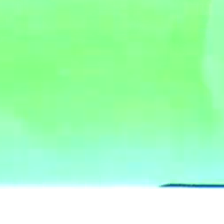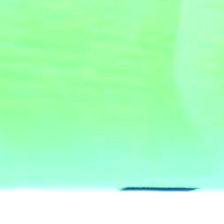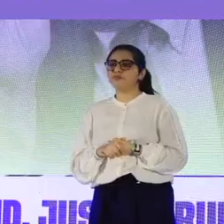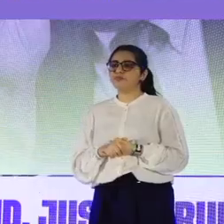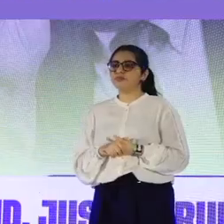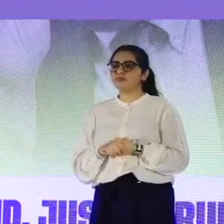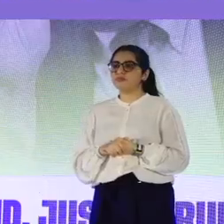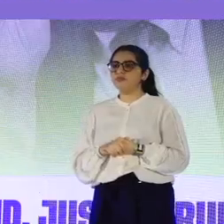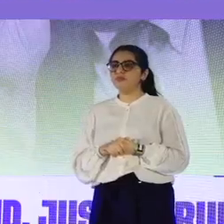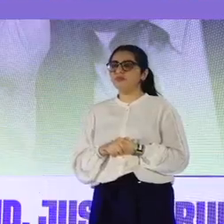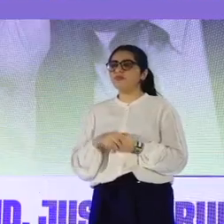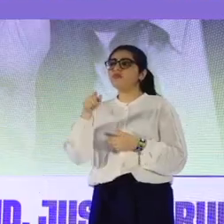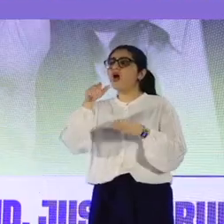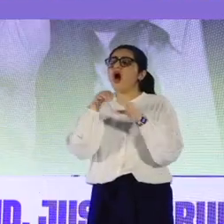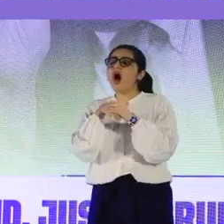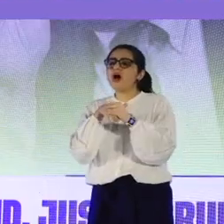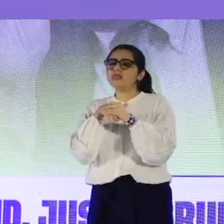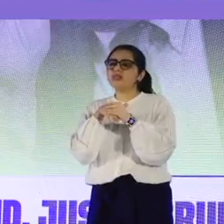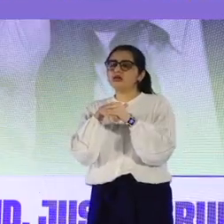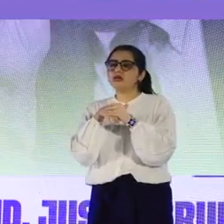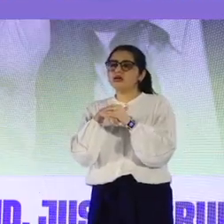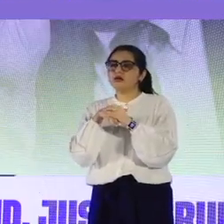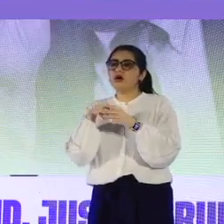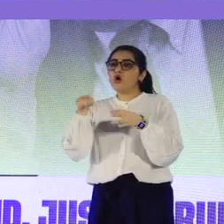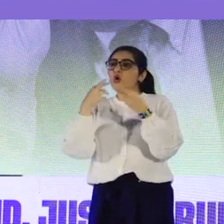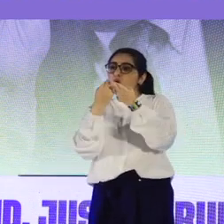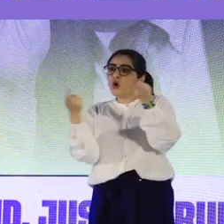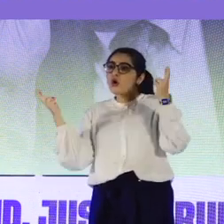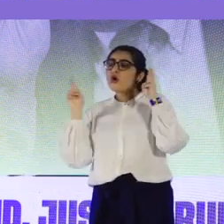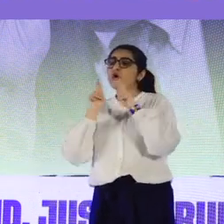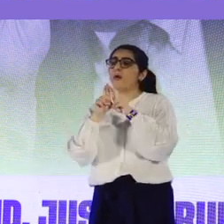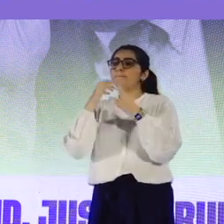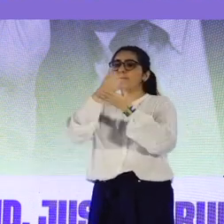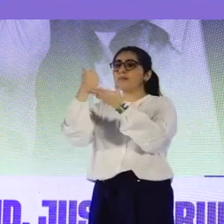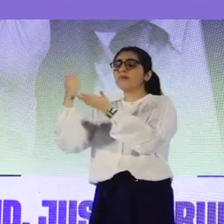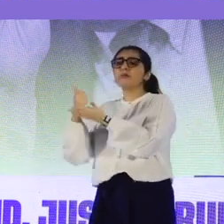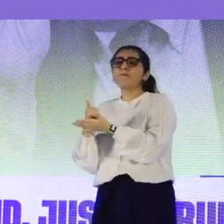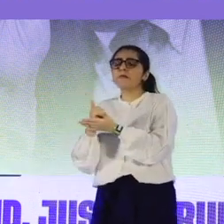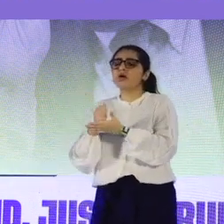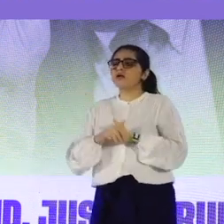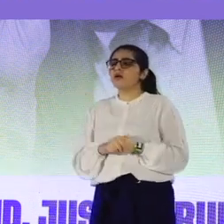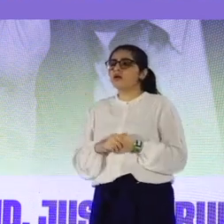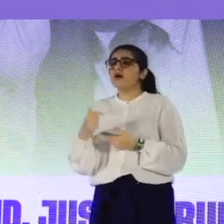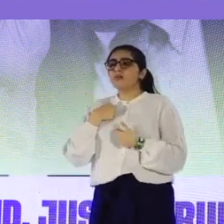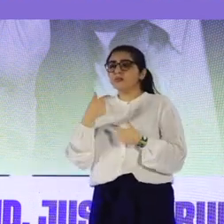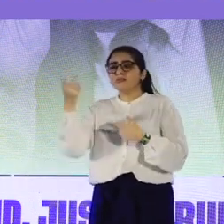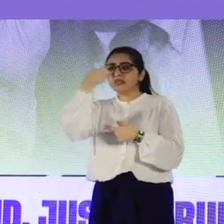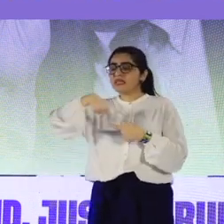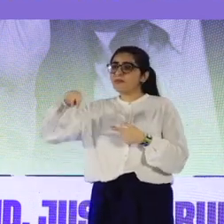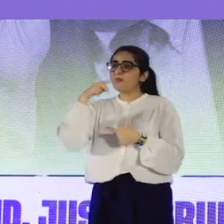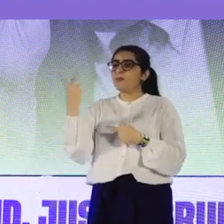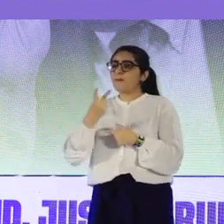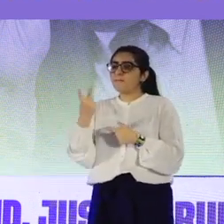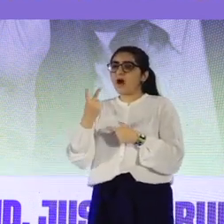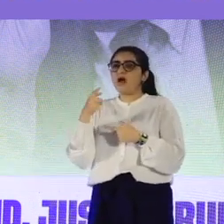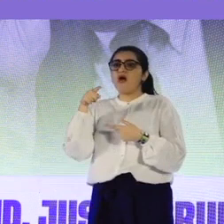right? What is human development? This is important, I think, for this room to at least share. I may be wrong. Right? I worked on development for